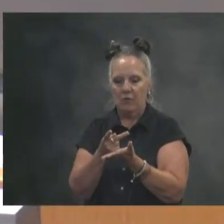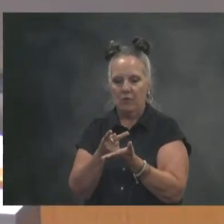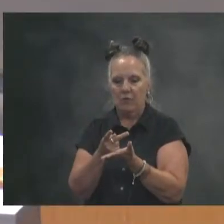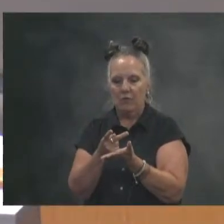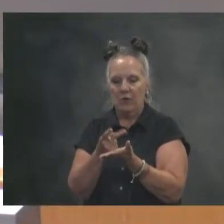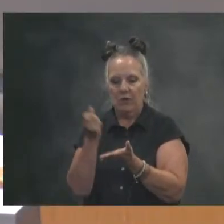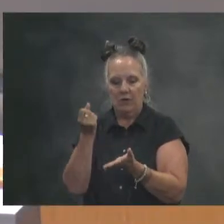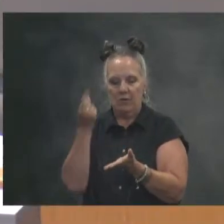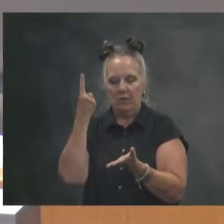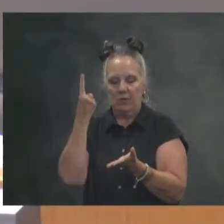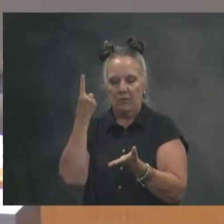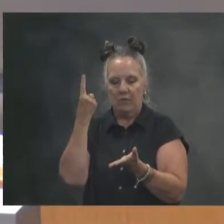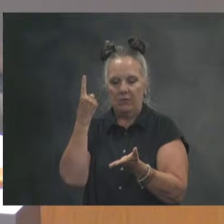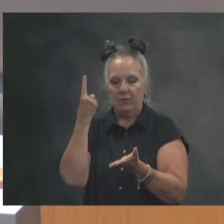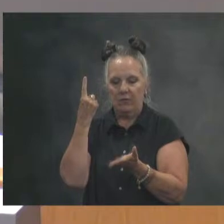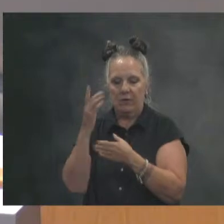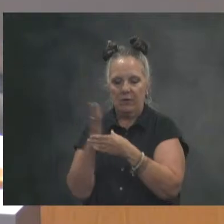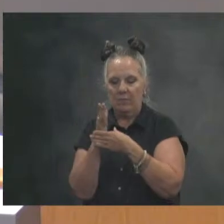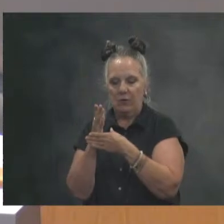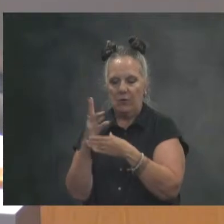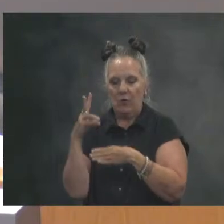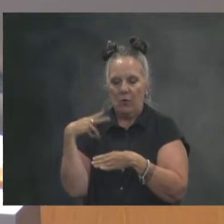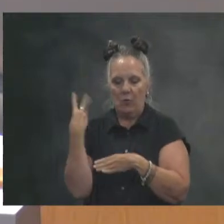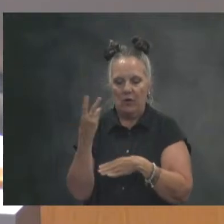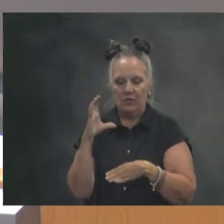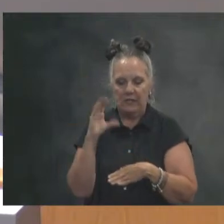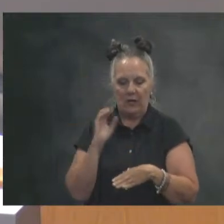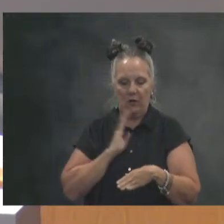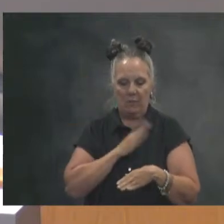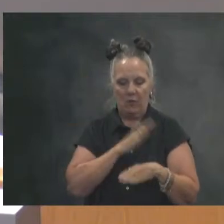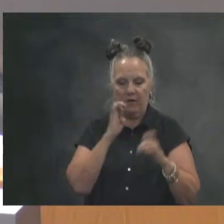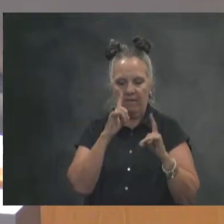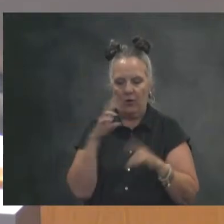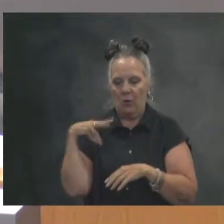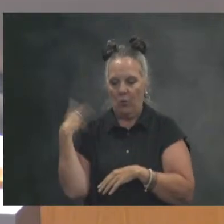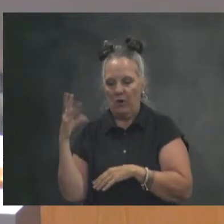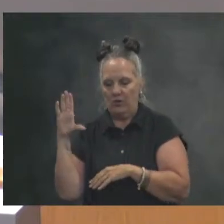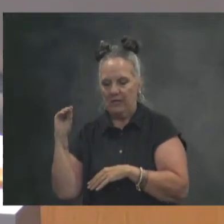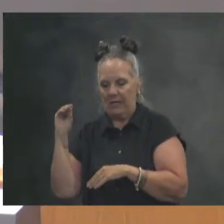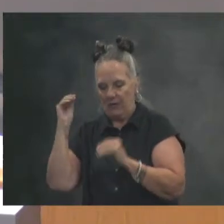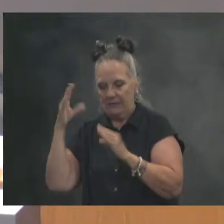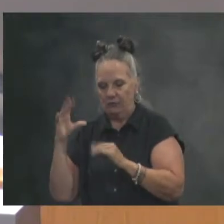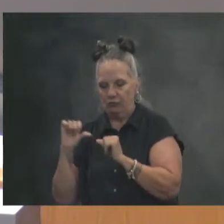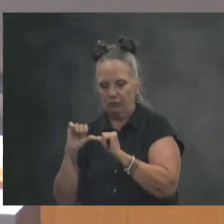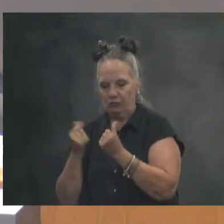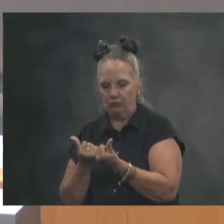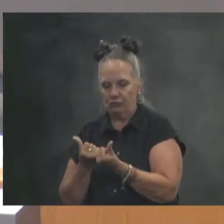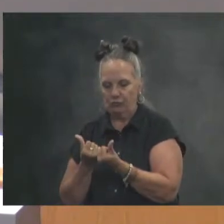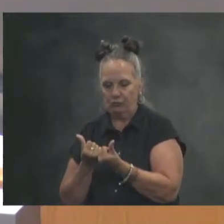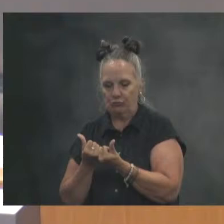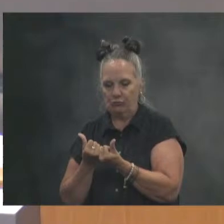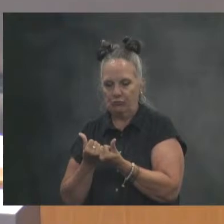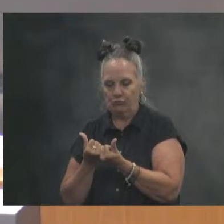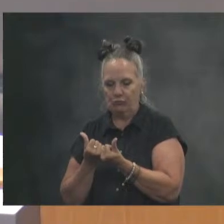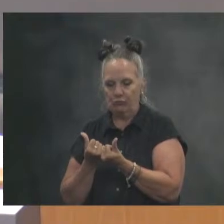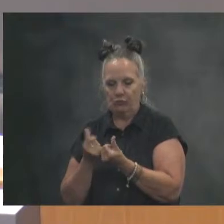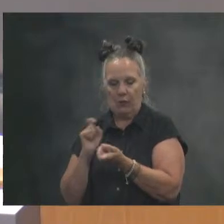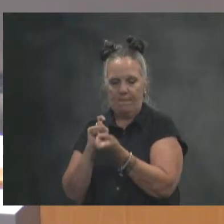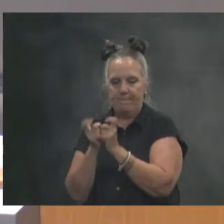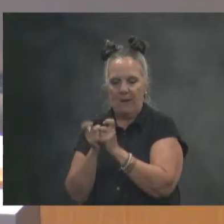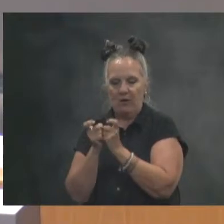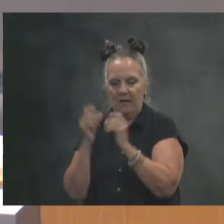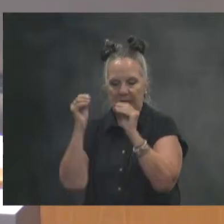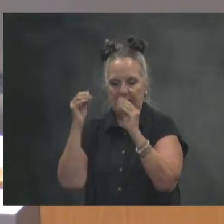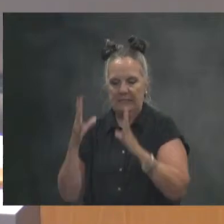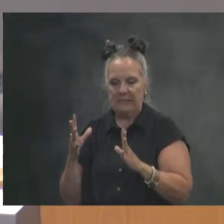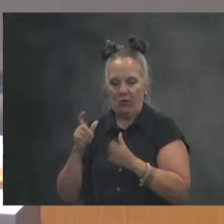memorandum of understanding between the Washington County Board of Education and the Washington County Teachers Association, Inc., regarding a modification of